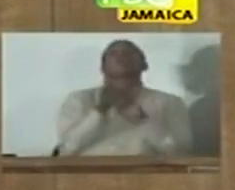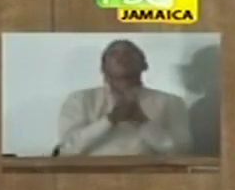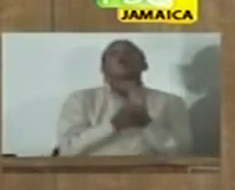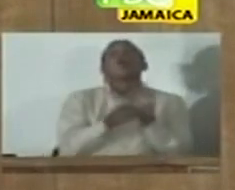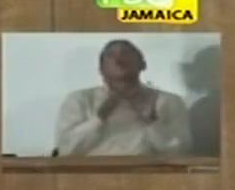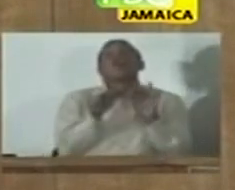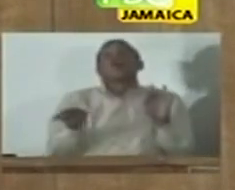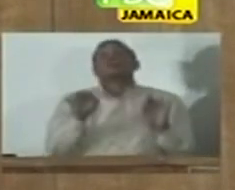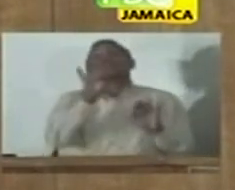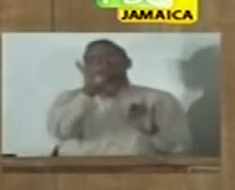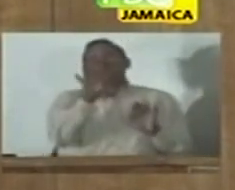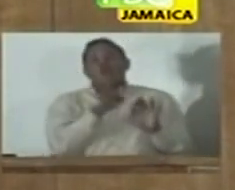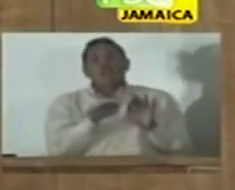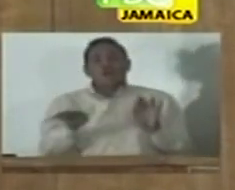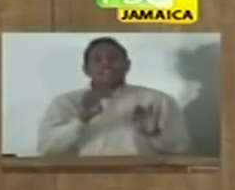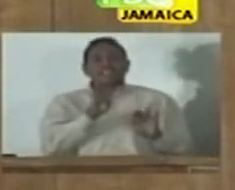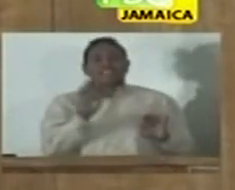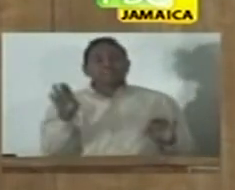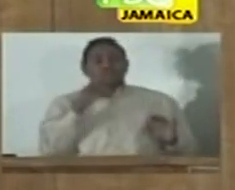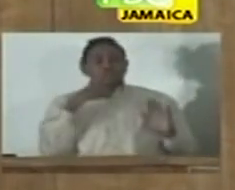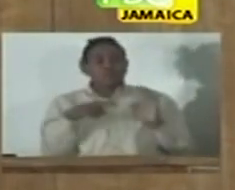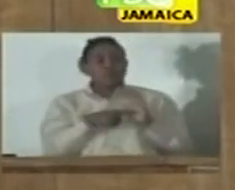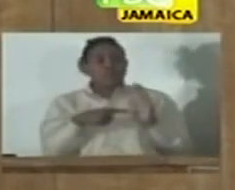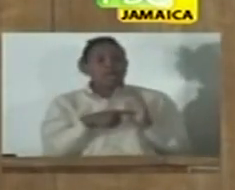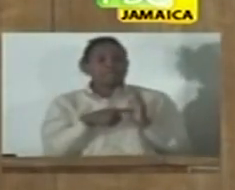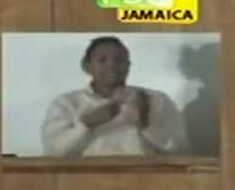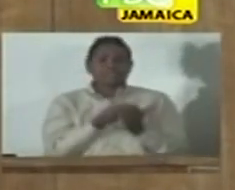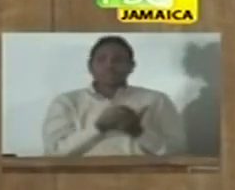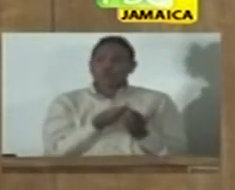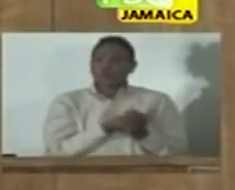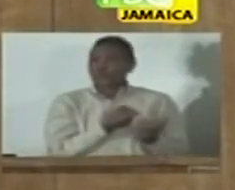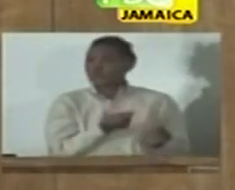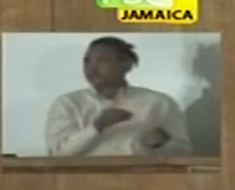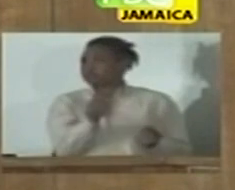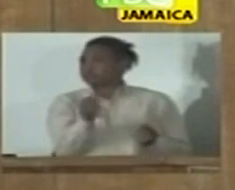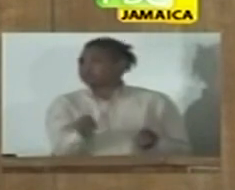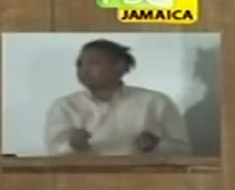6B, speaks to liability of the fund.